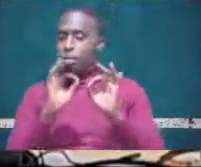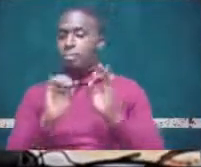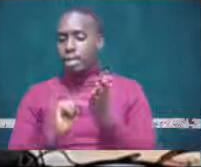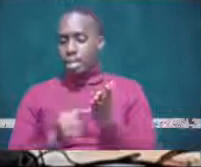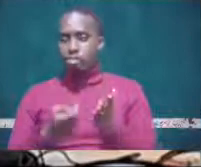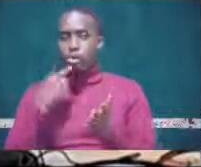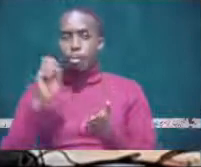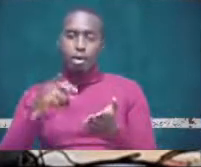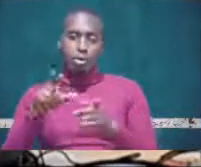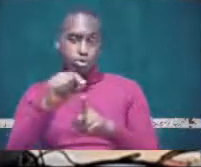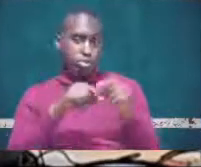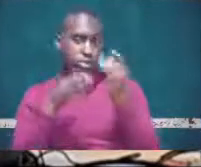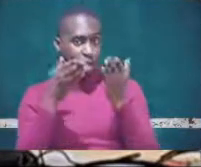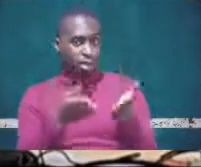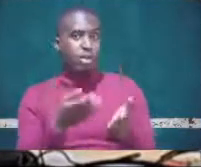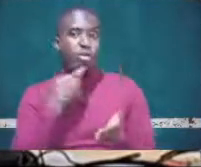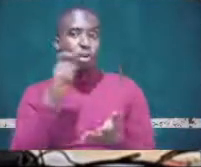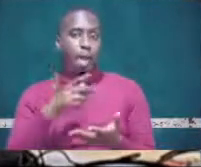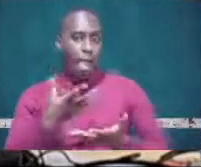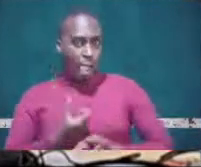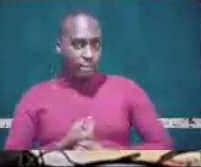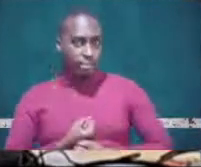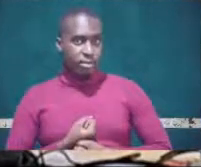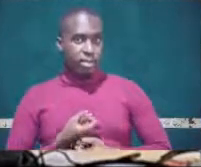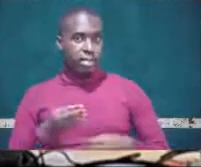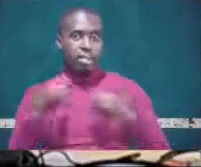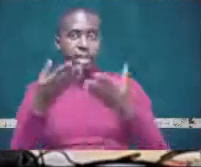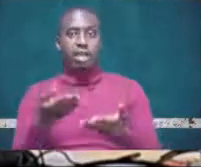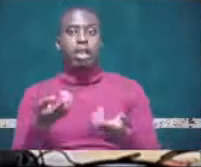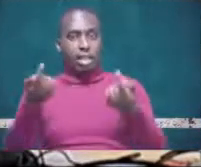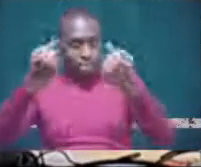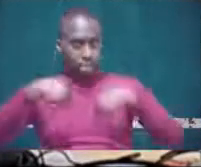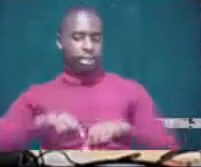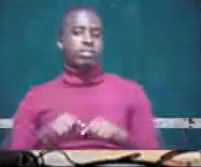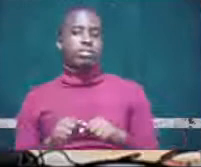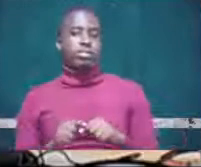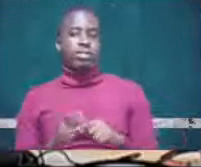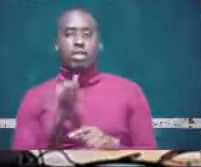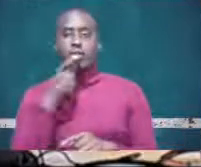you intend to choose here should generate returns.